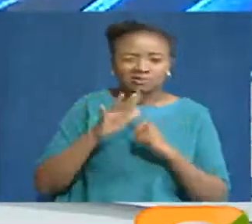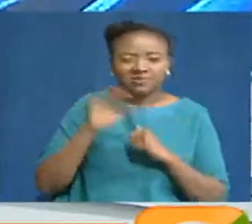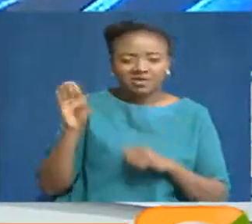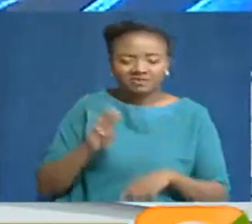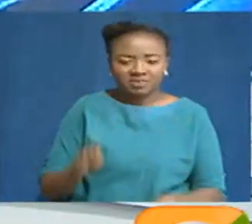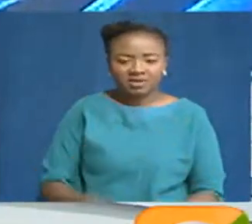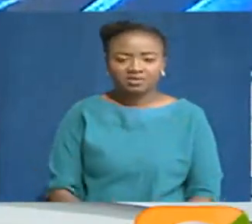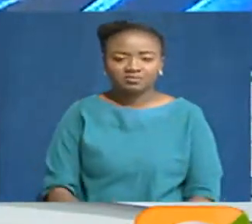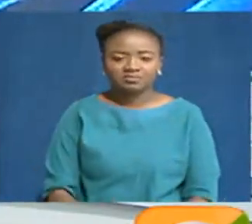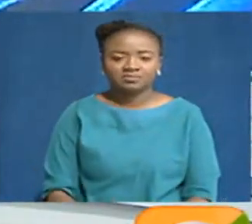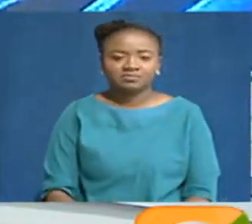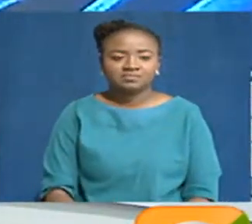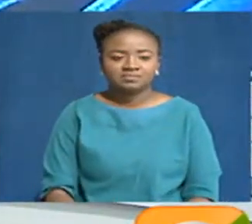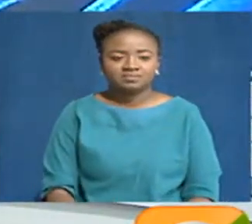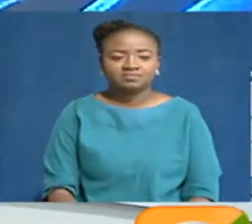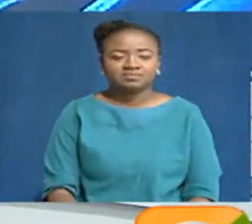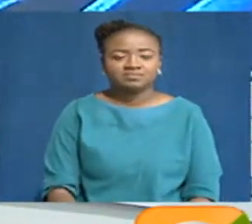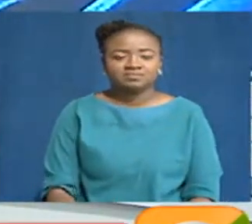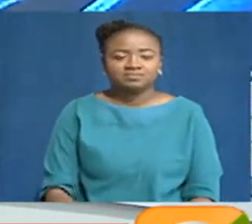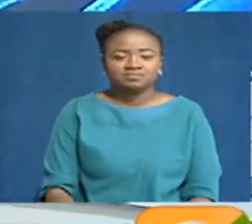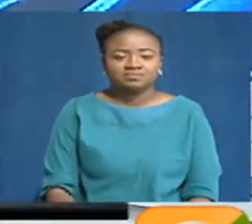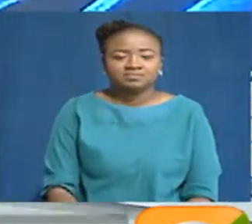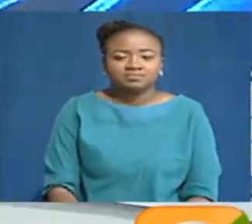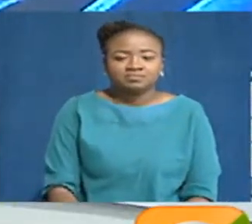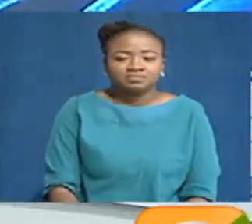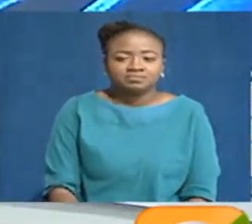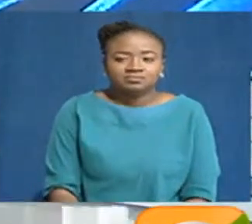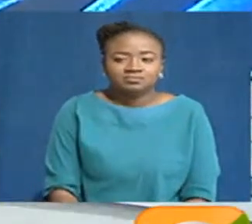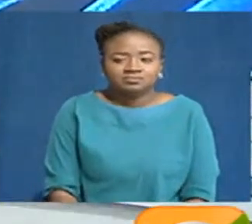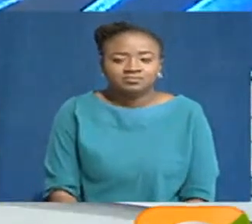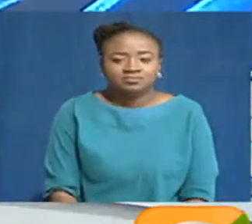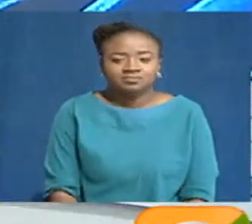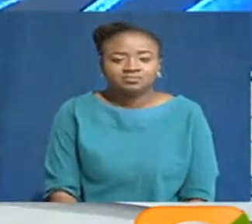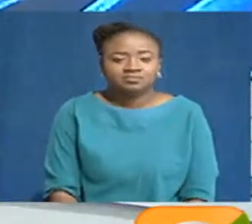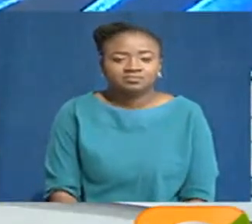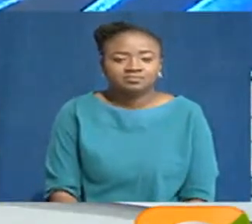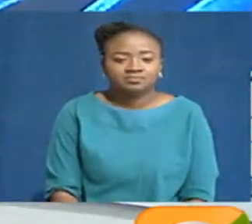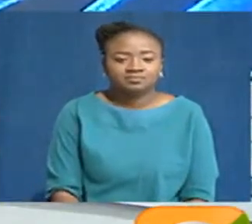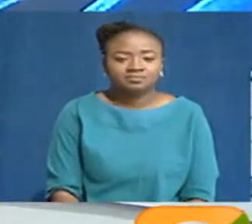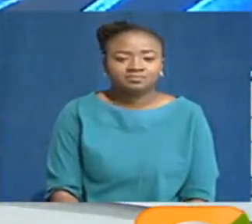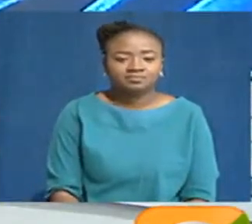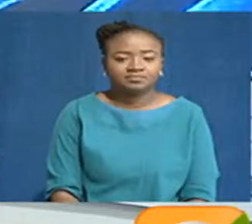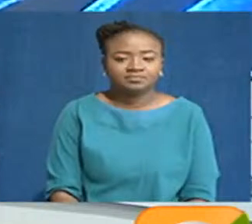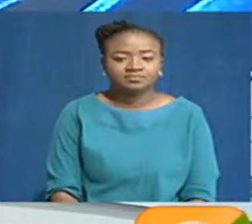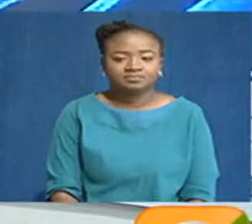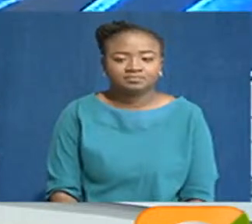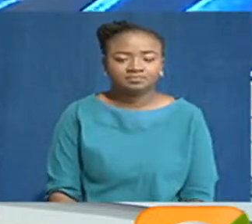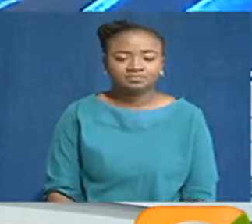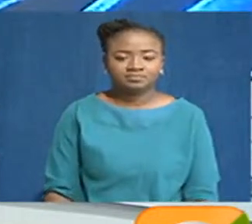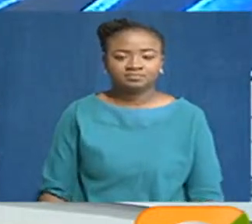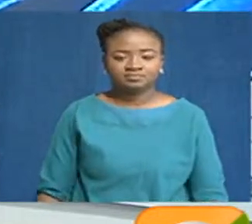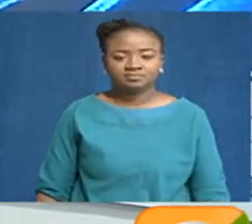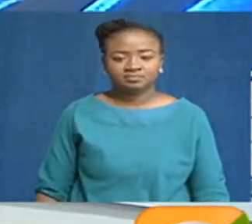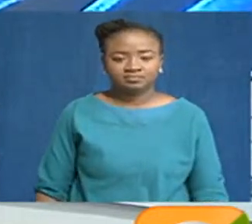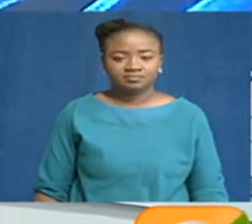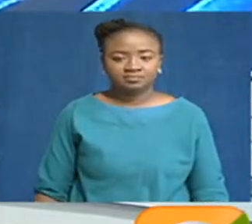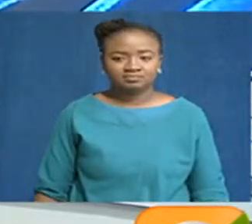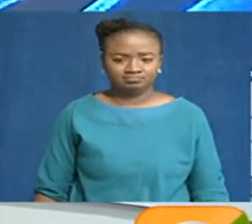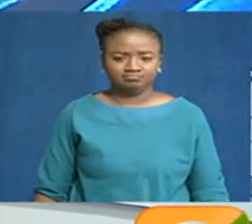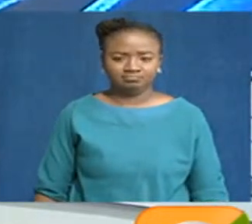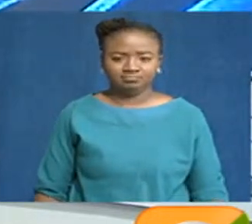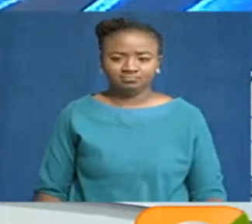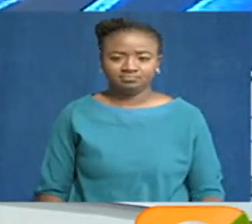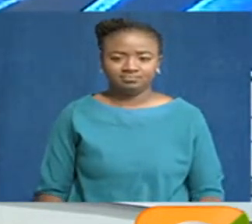All right, now onto our weekly feature, Smart Farm. And on this week's edition, we dive into the world of